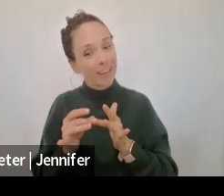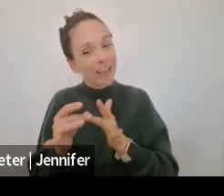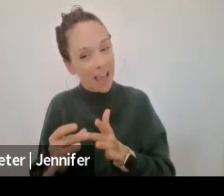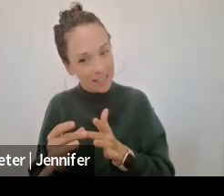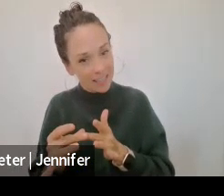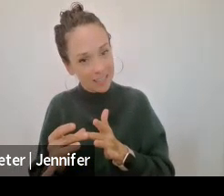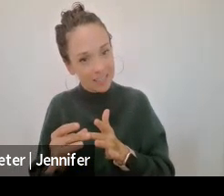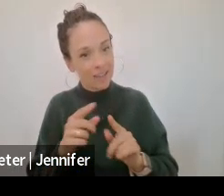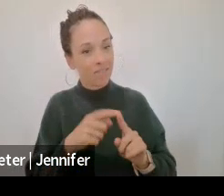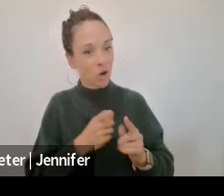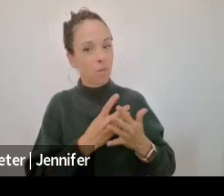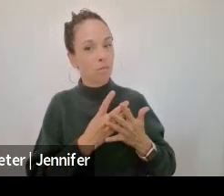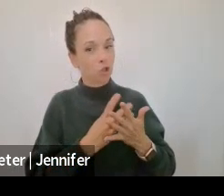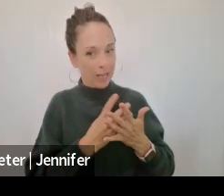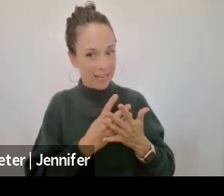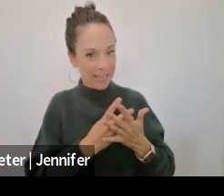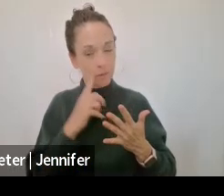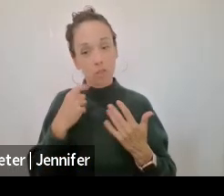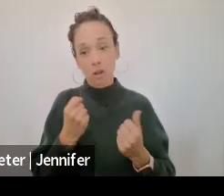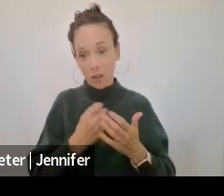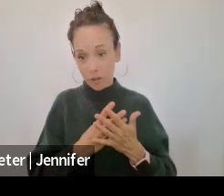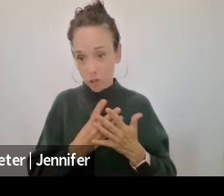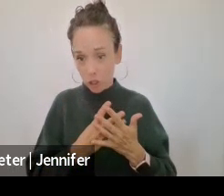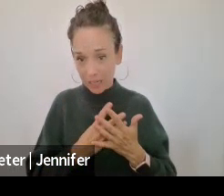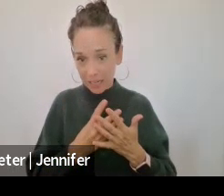of mental health screening and